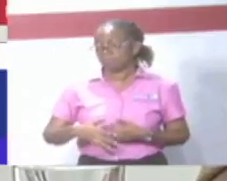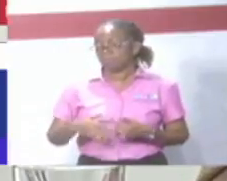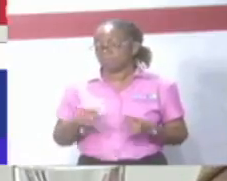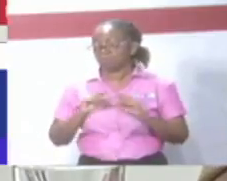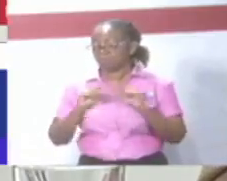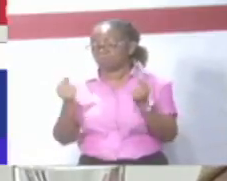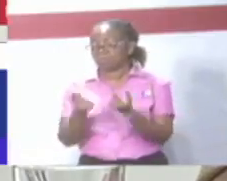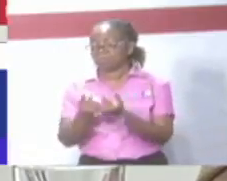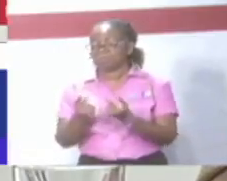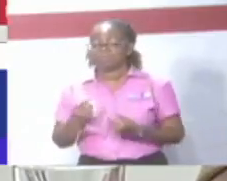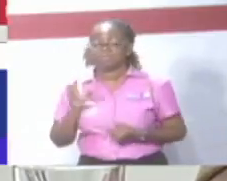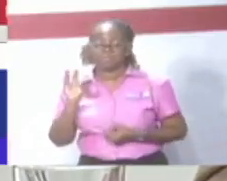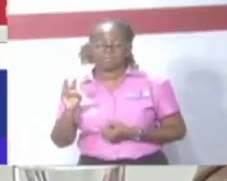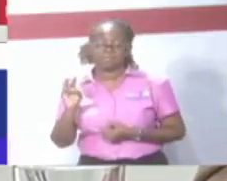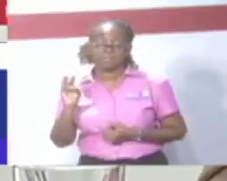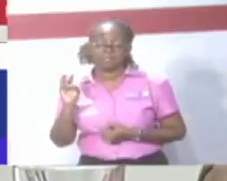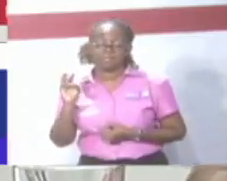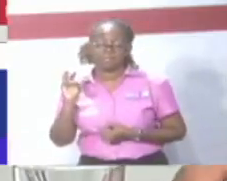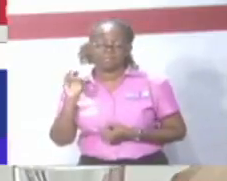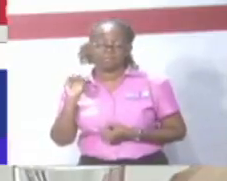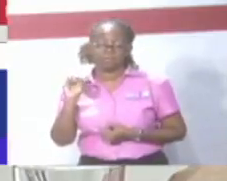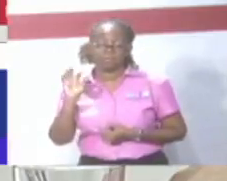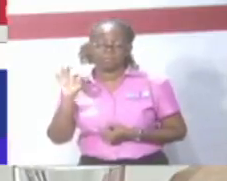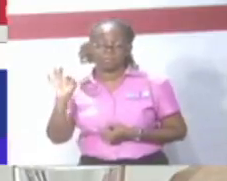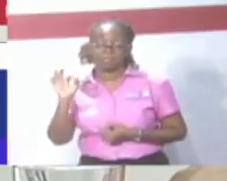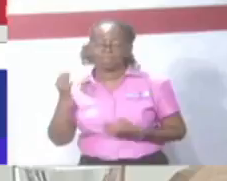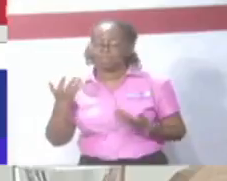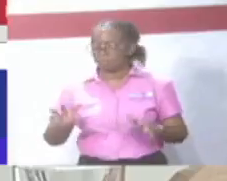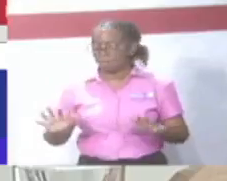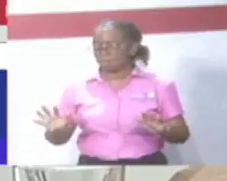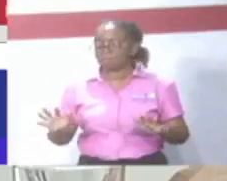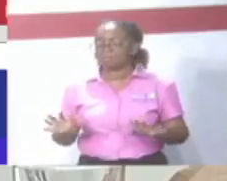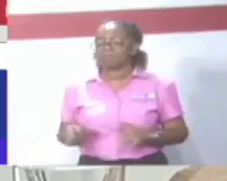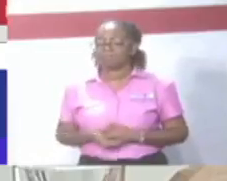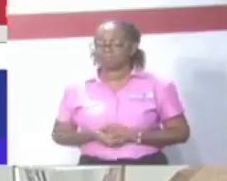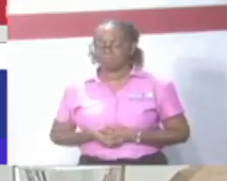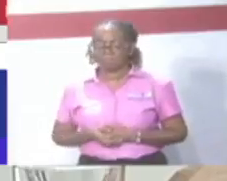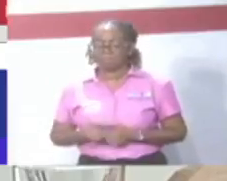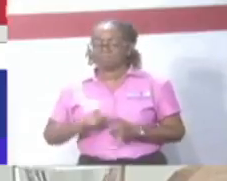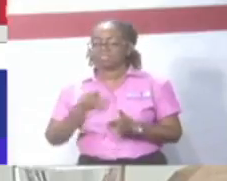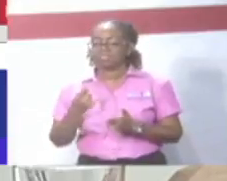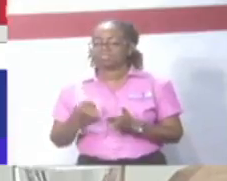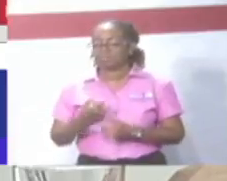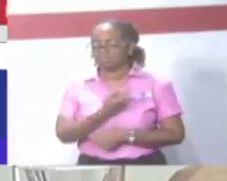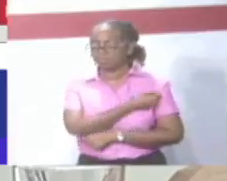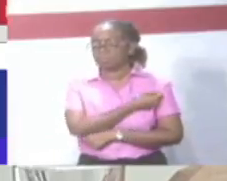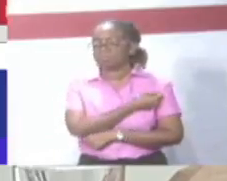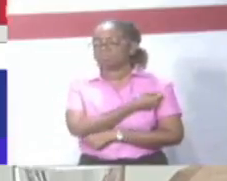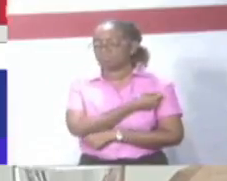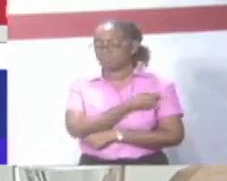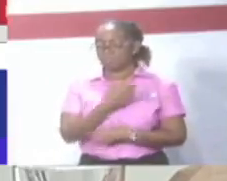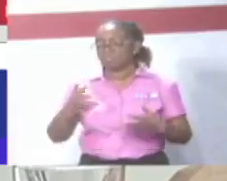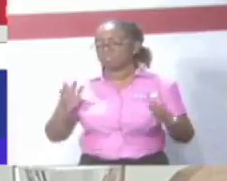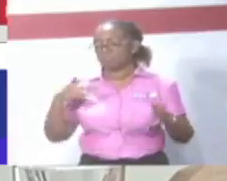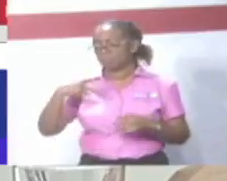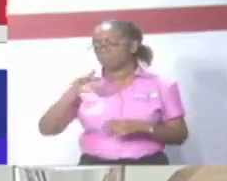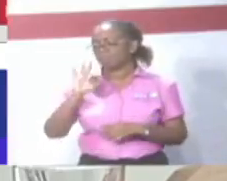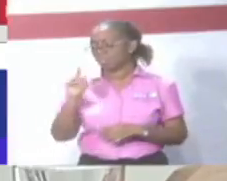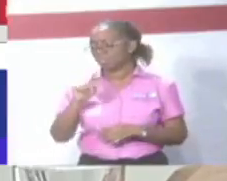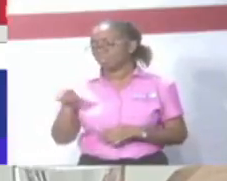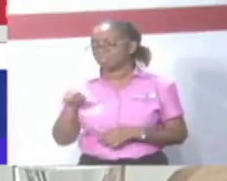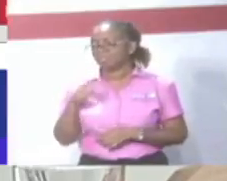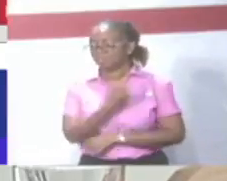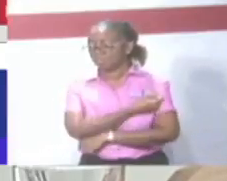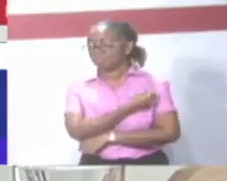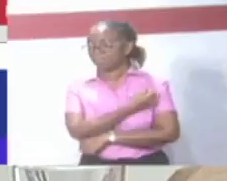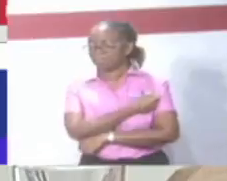609 pregnant women have already accessed their first dose of the Pfizer vaccine,